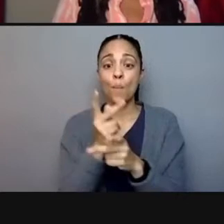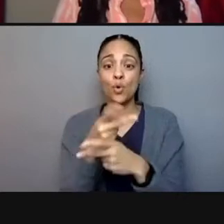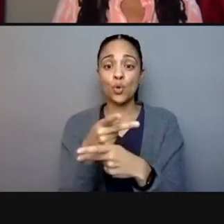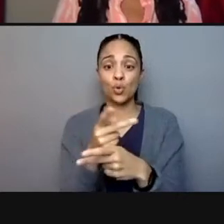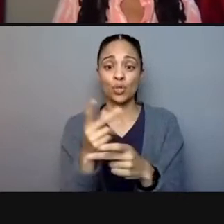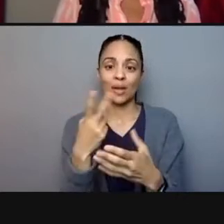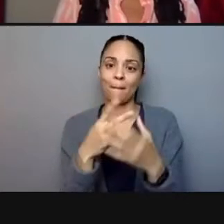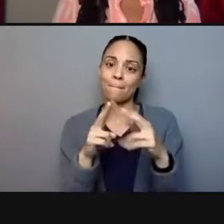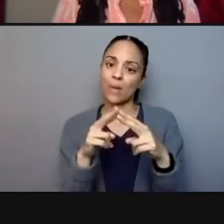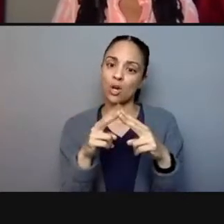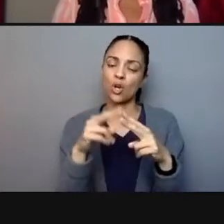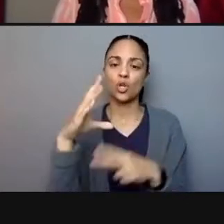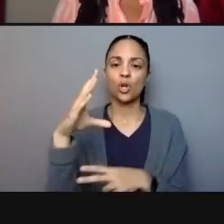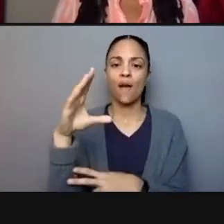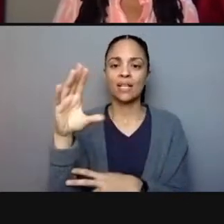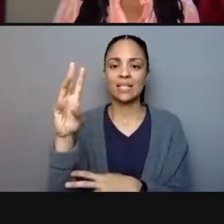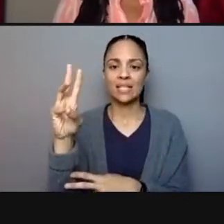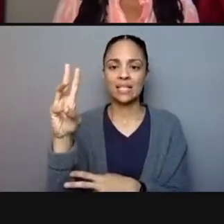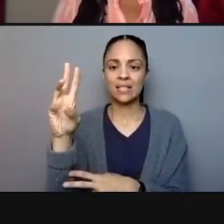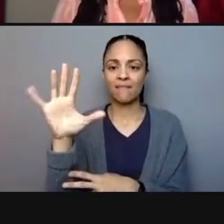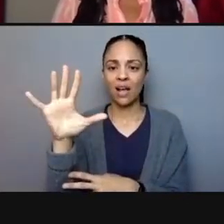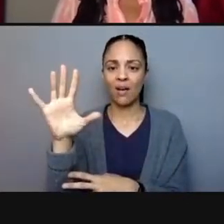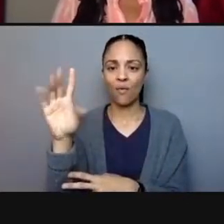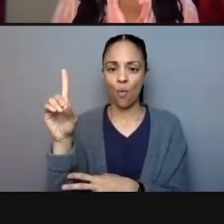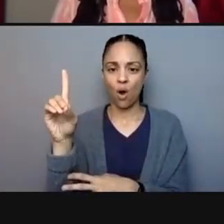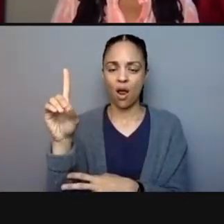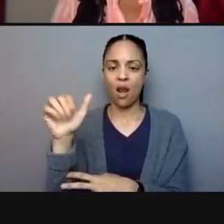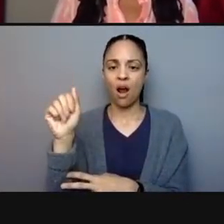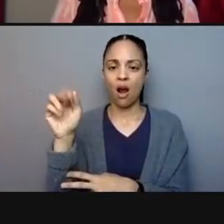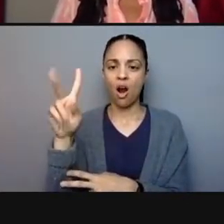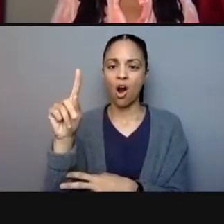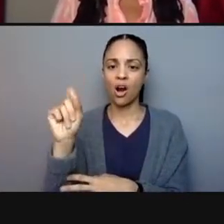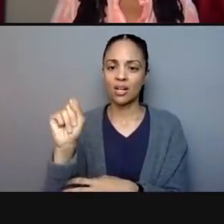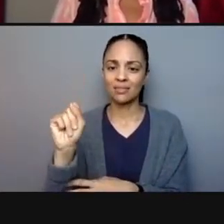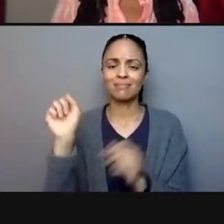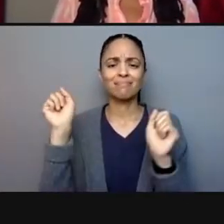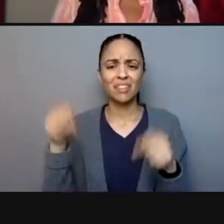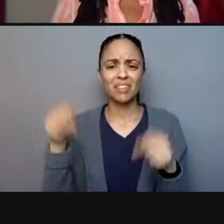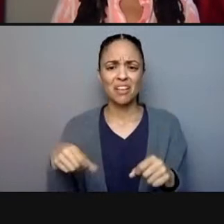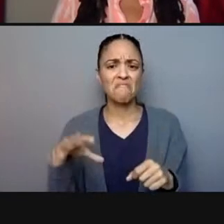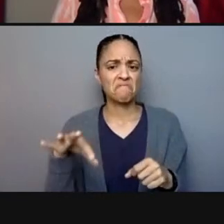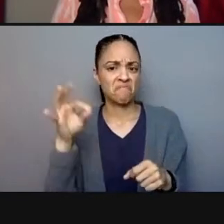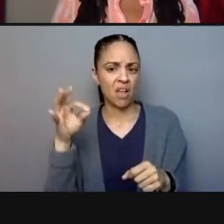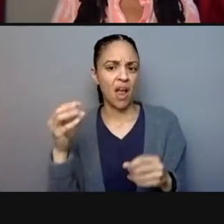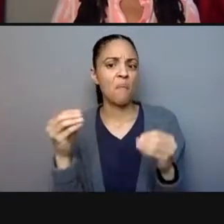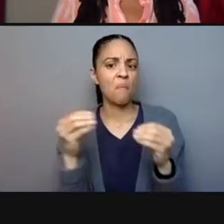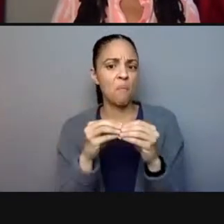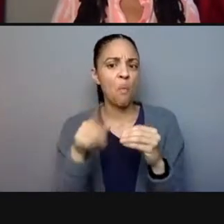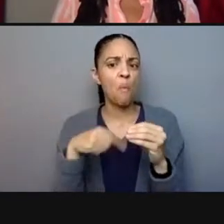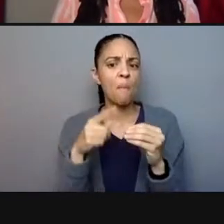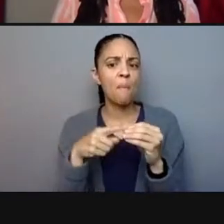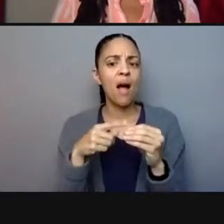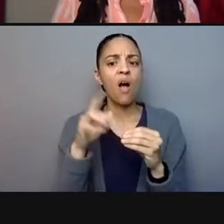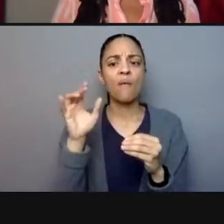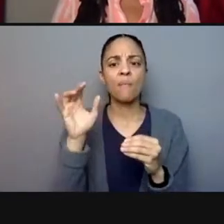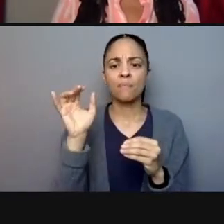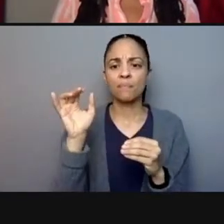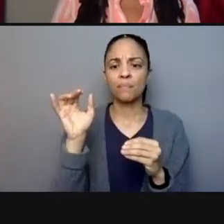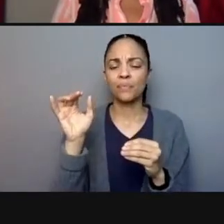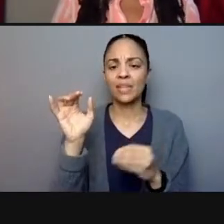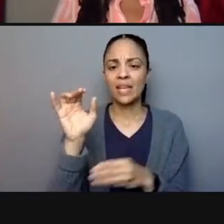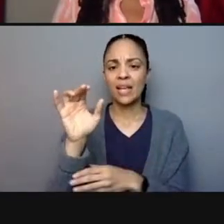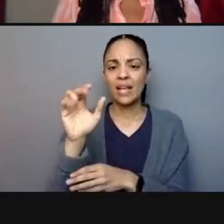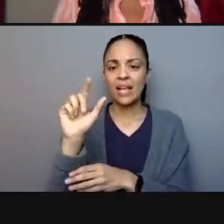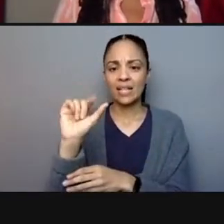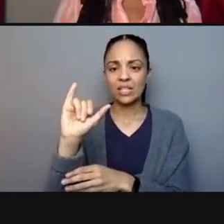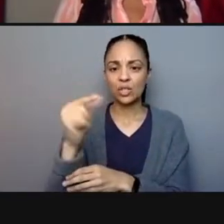continue to happen. You can check out all the wonderful things they are doing on their social media. Their Instagram is at